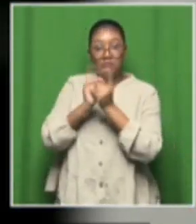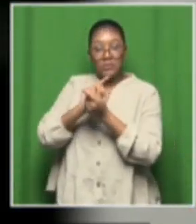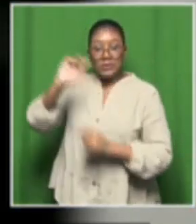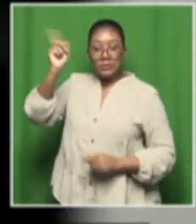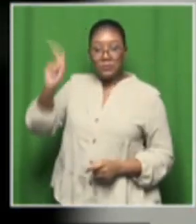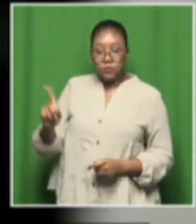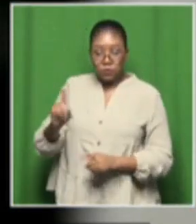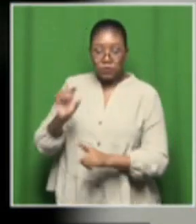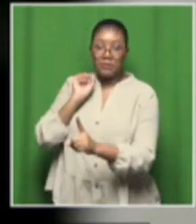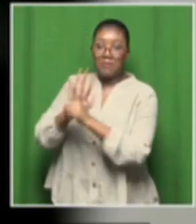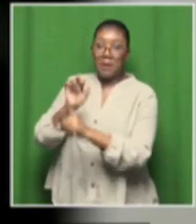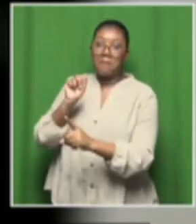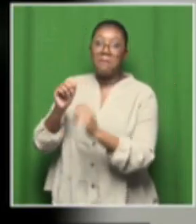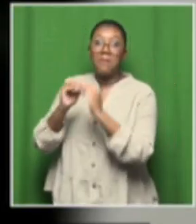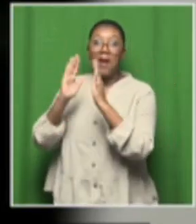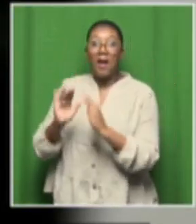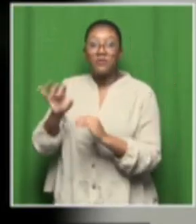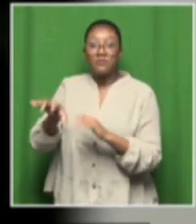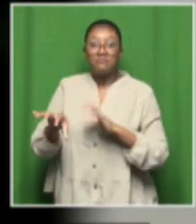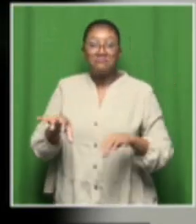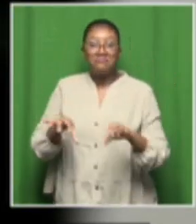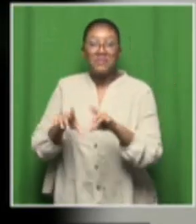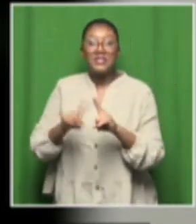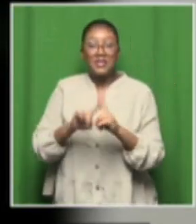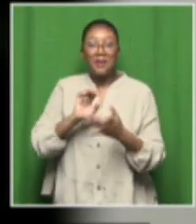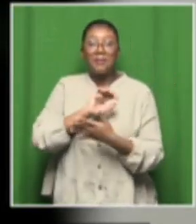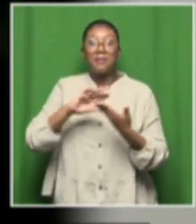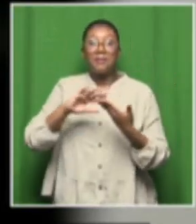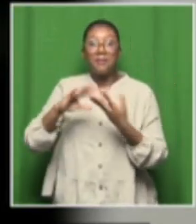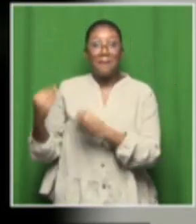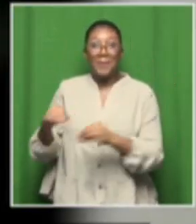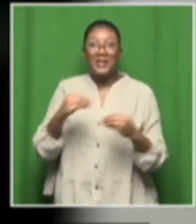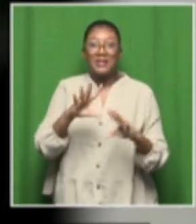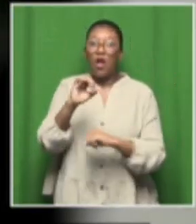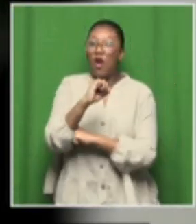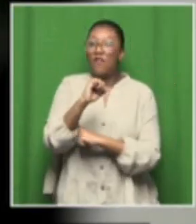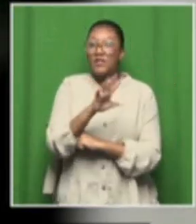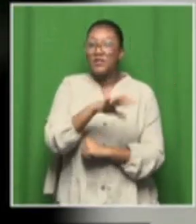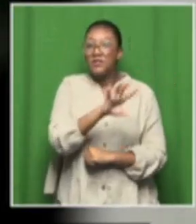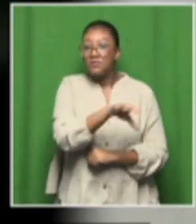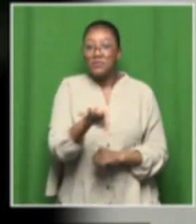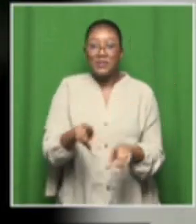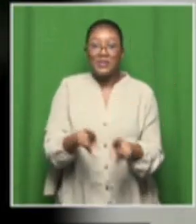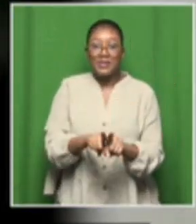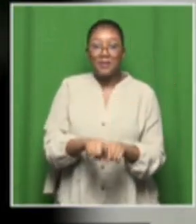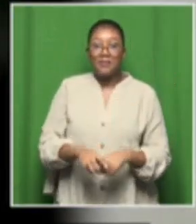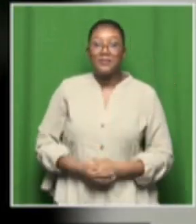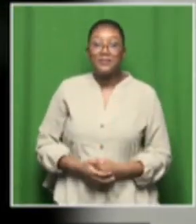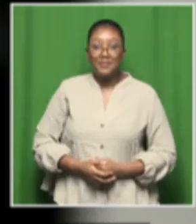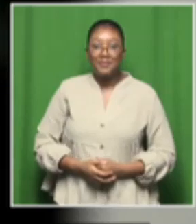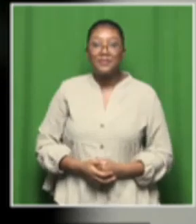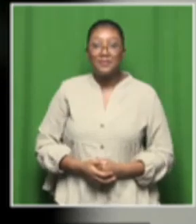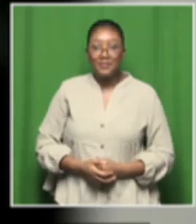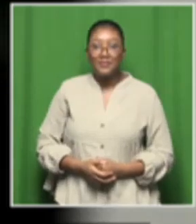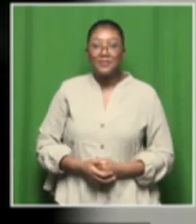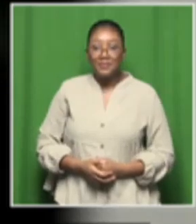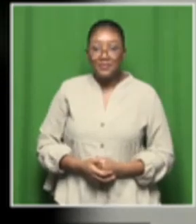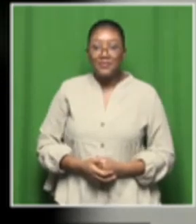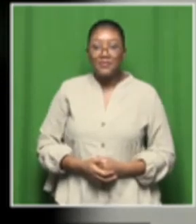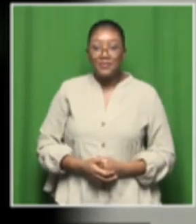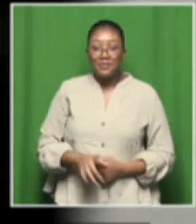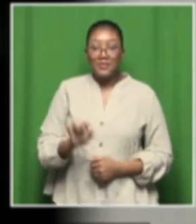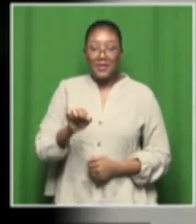extreme events associated with load shedding. And that is not fresh in our minds right now around the load shedding side, but